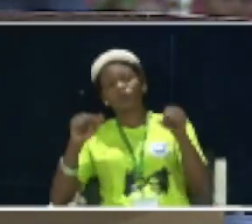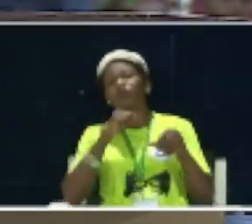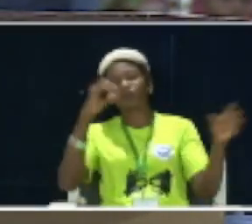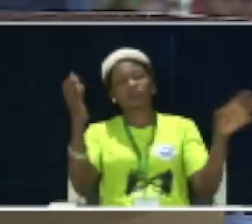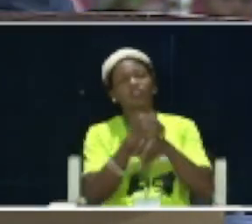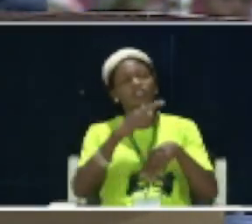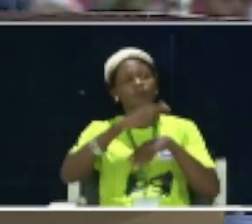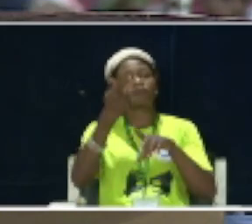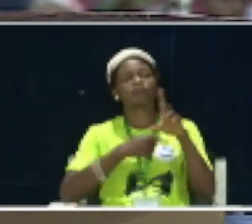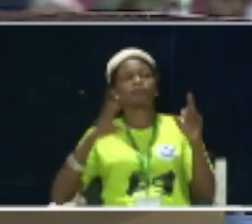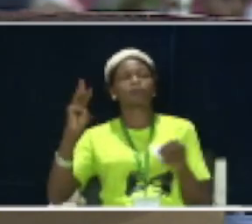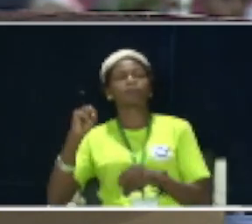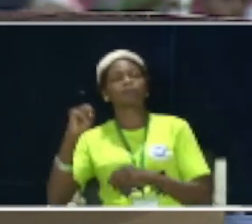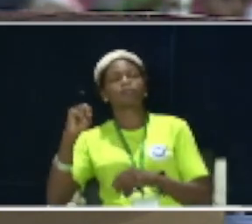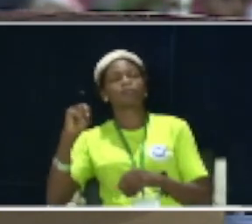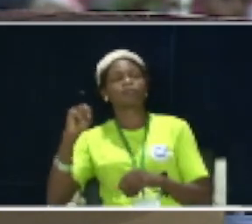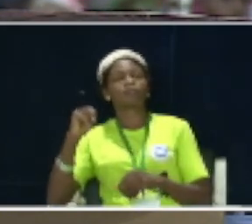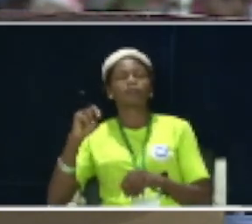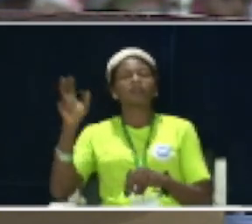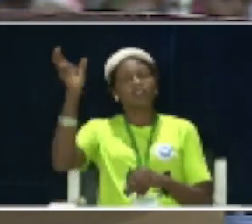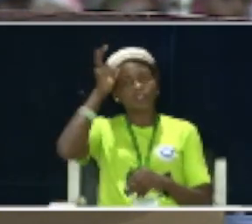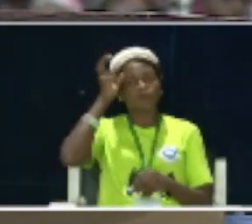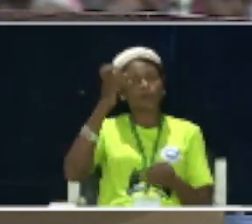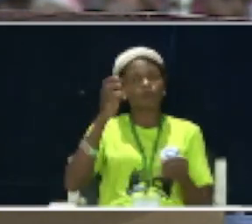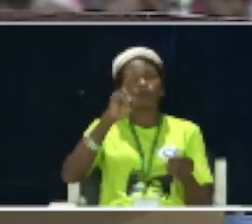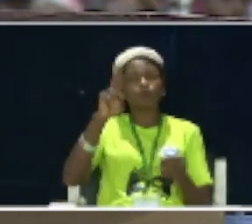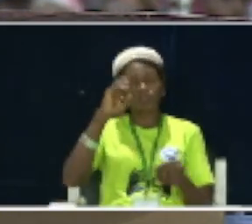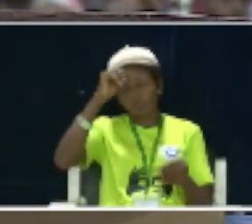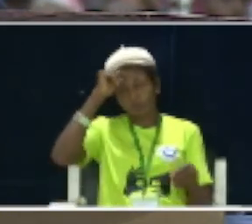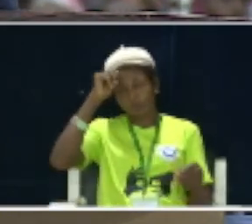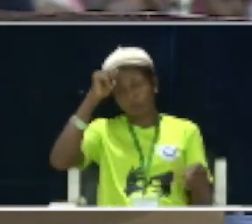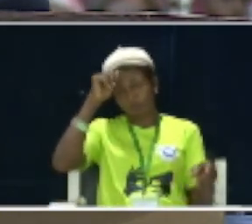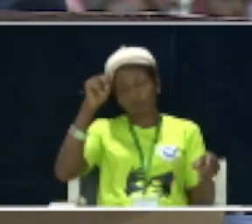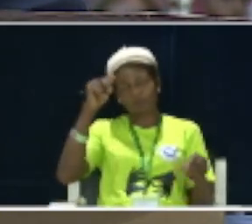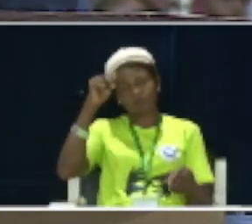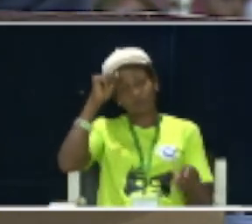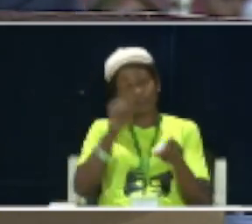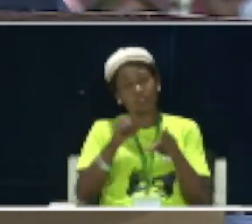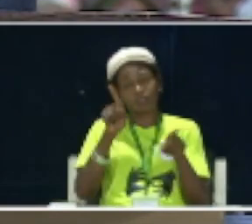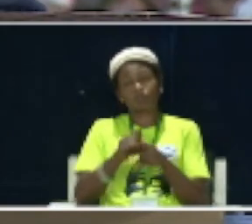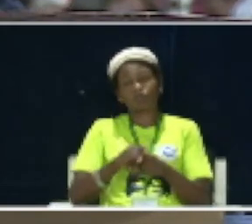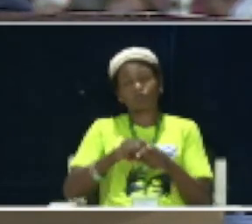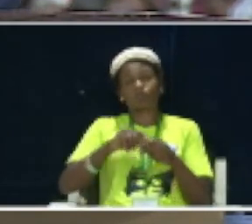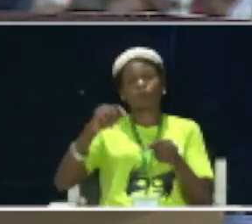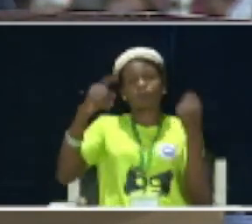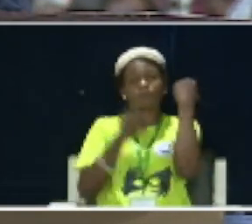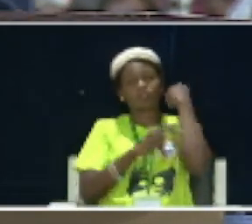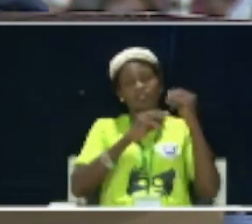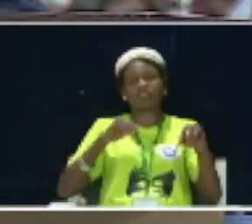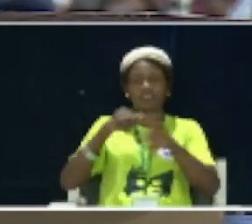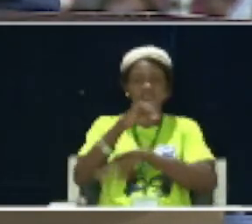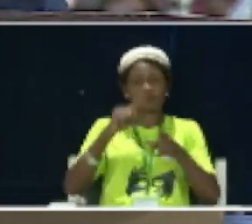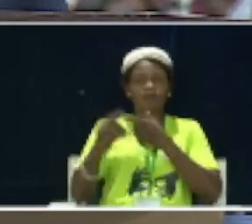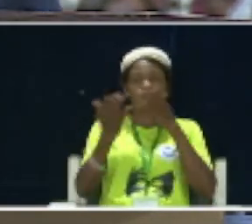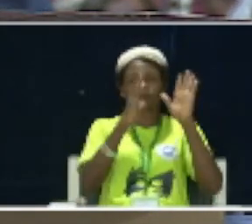him. The devil who used his brothers to trash him and send him into slavery again provoked the wife